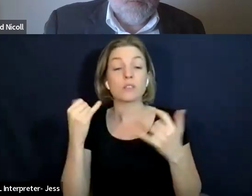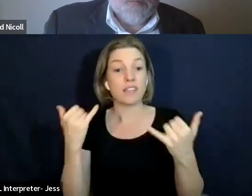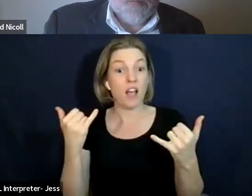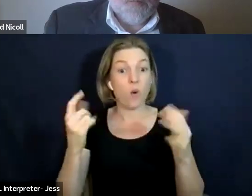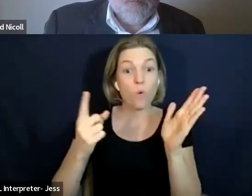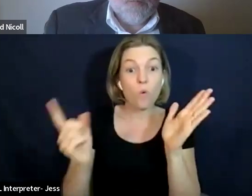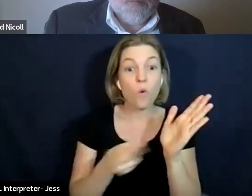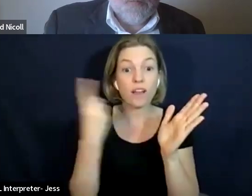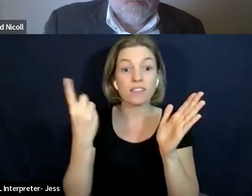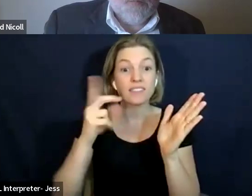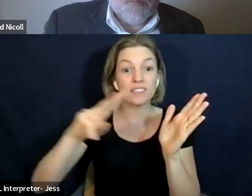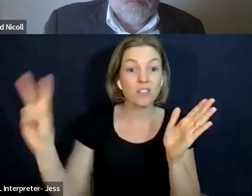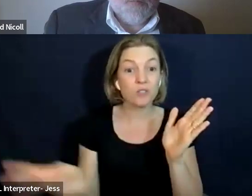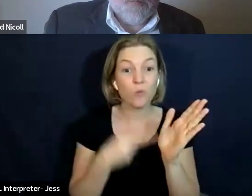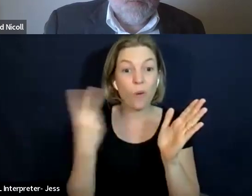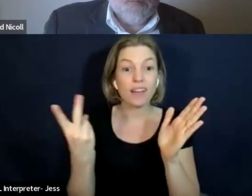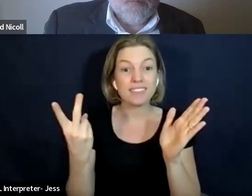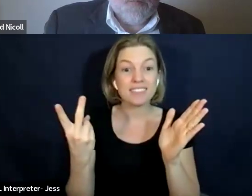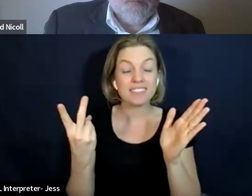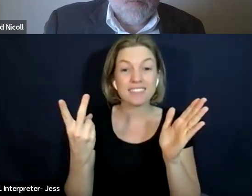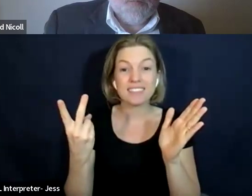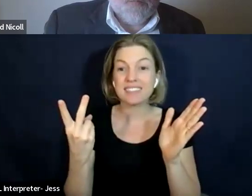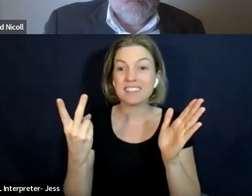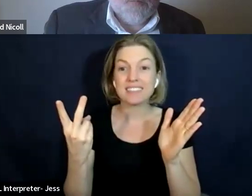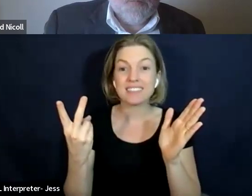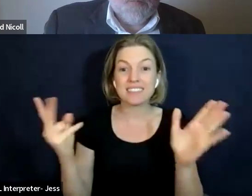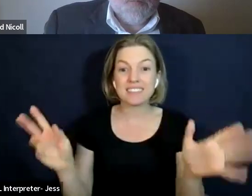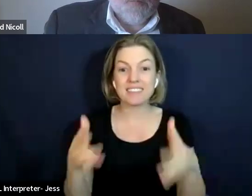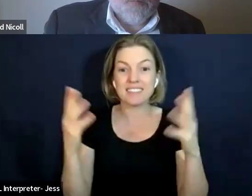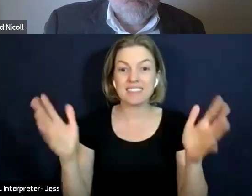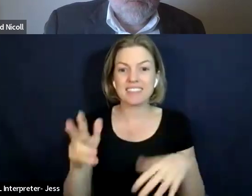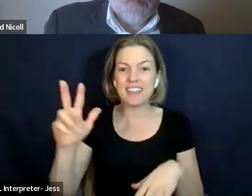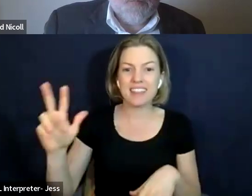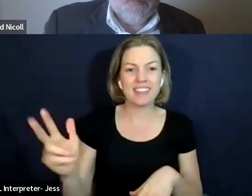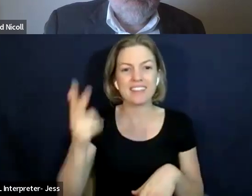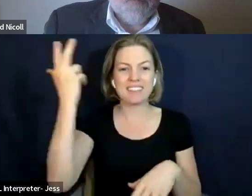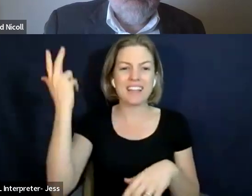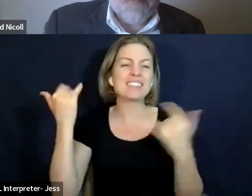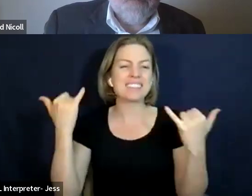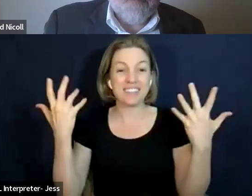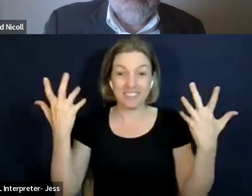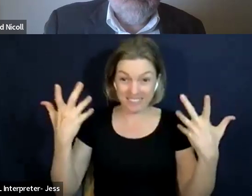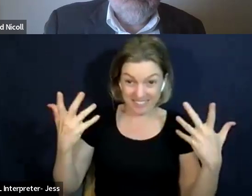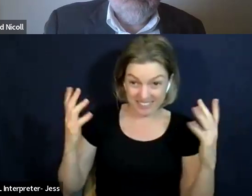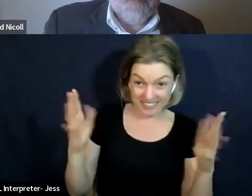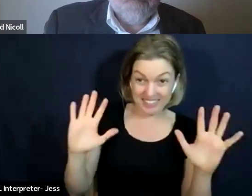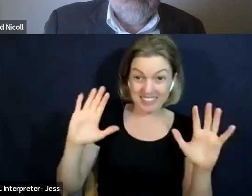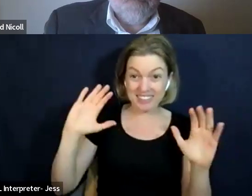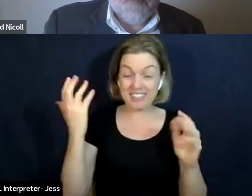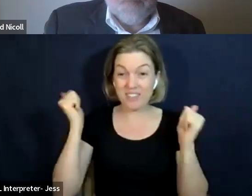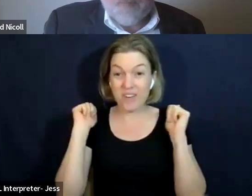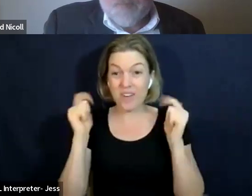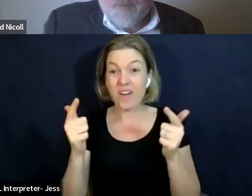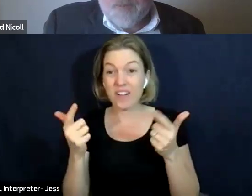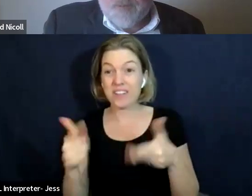once, going twice, going 3 times. seconds to make sure that we've been able to get everyone's